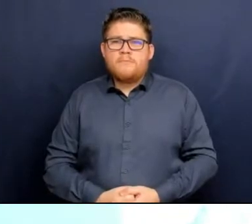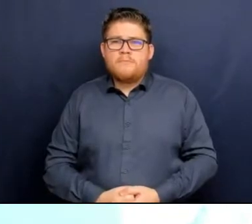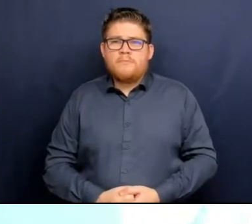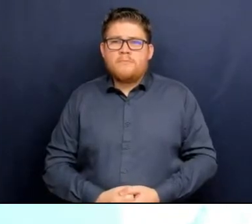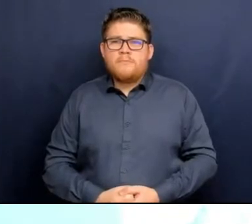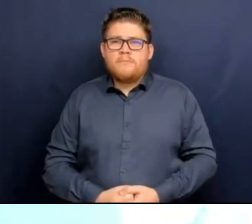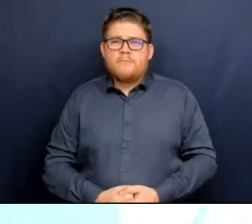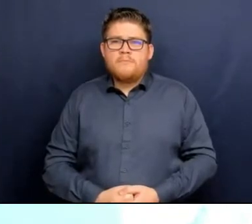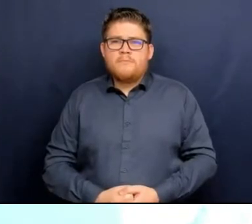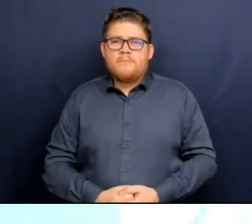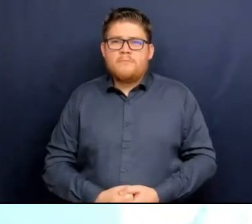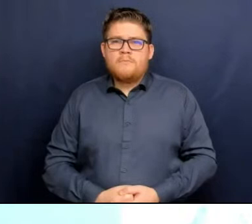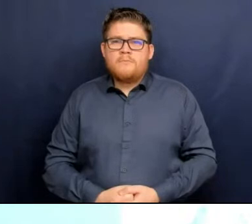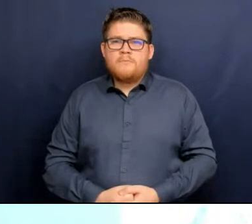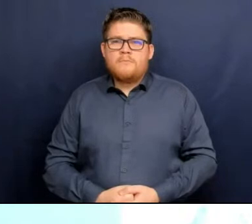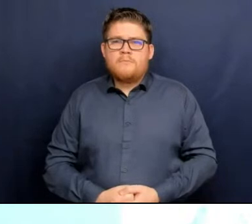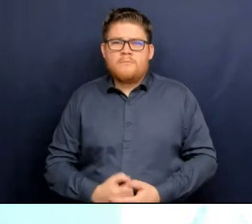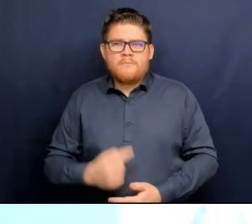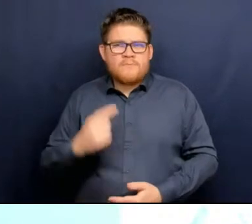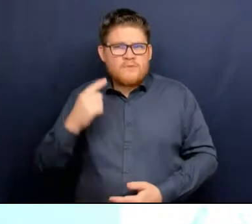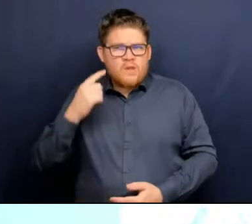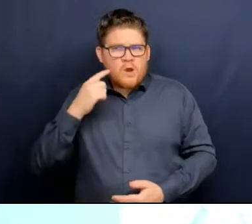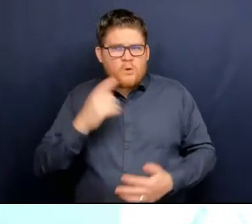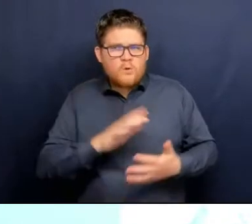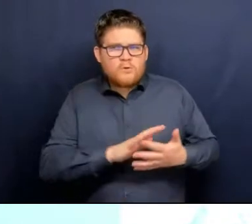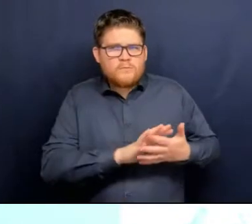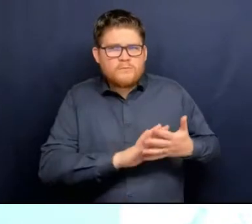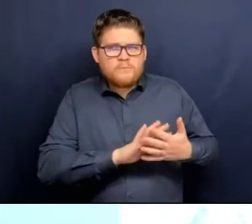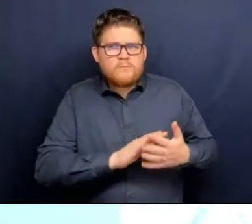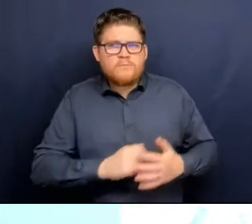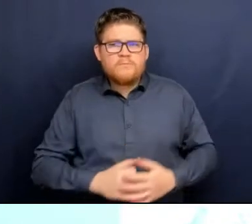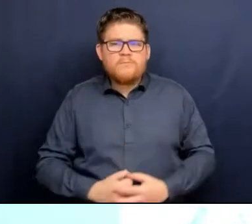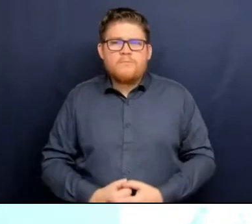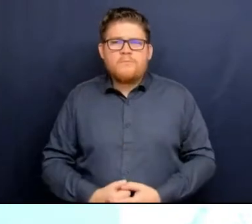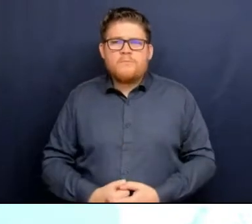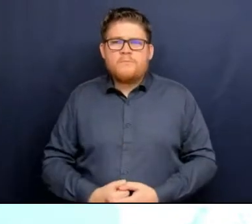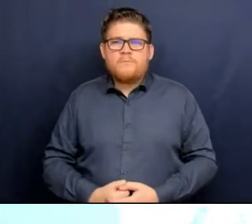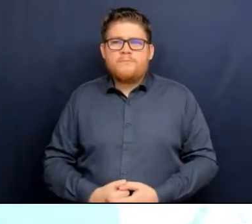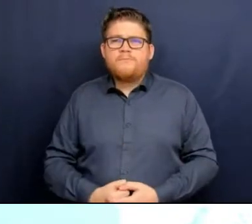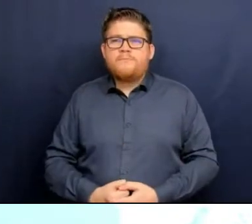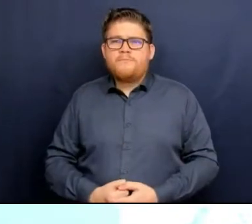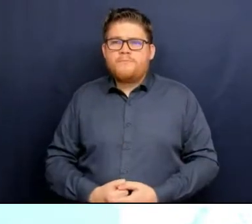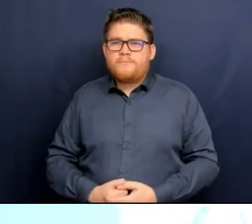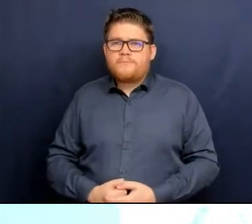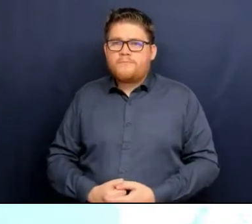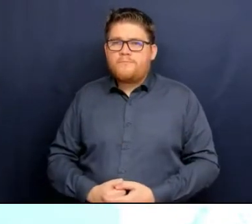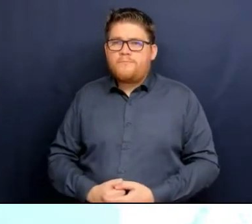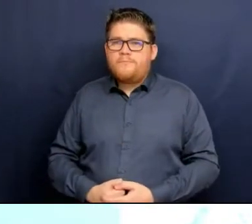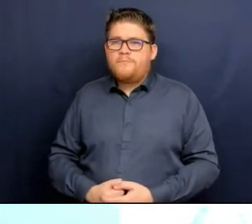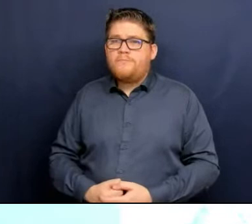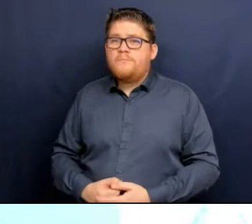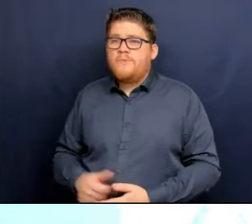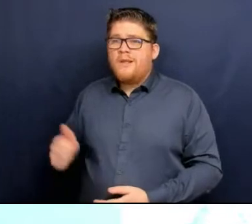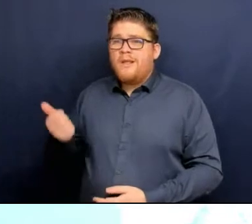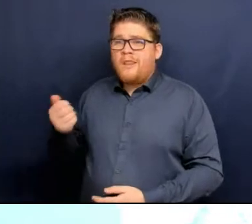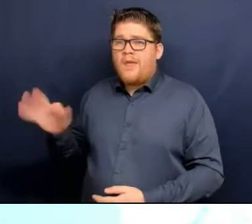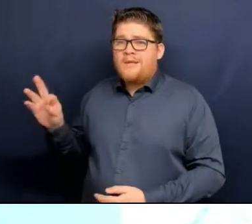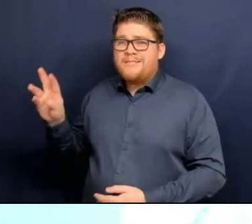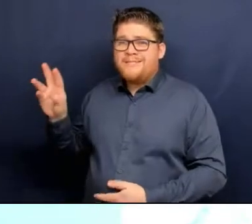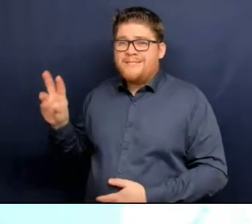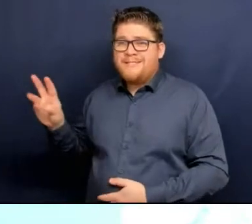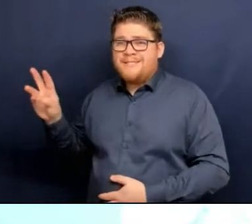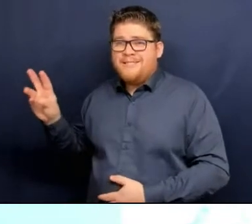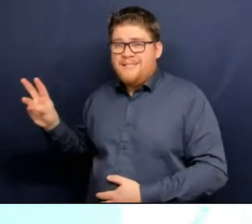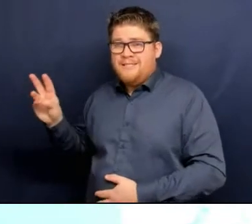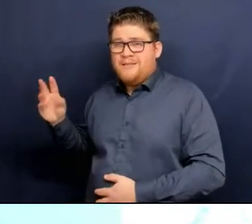taking to share their action plan with British Columbians and to share it with First Nations. And a lot of work